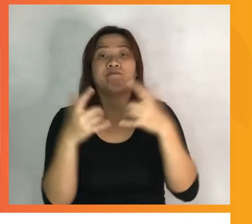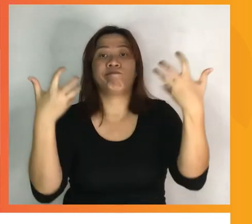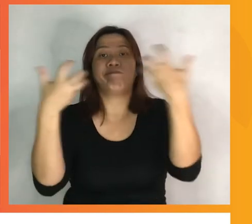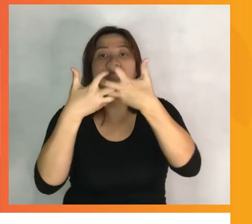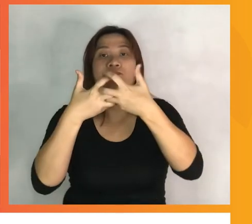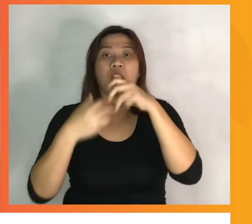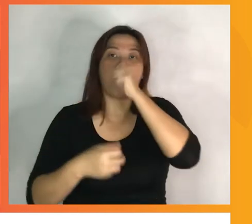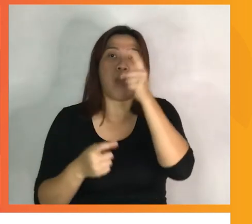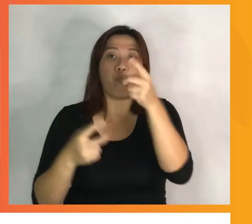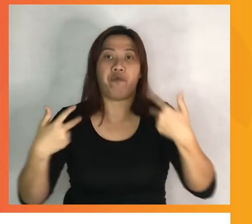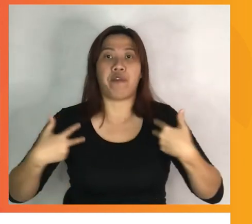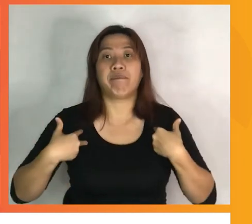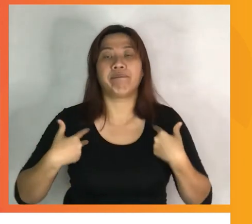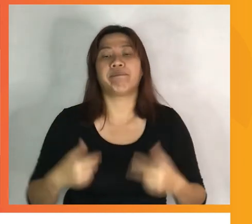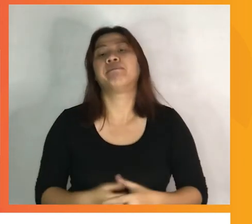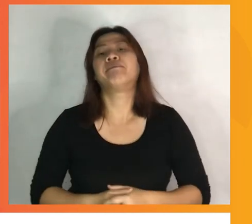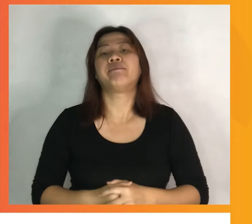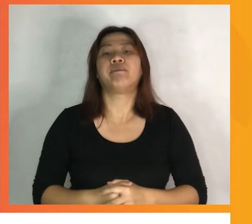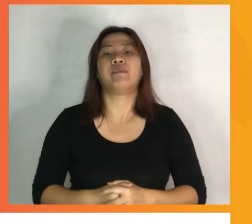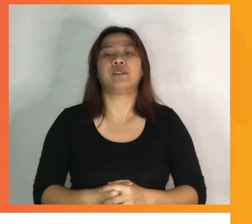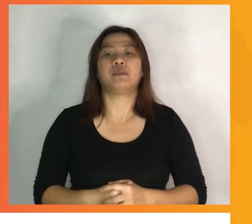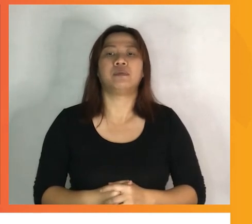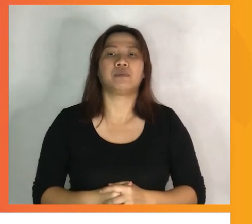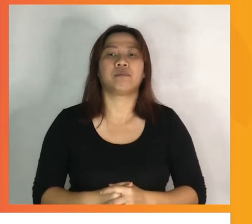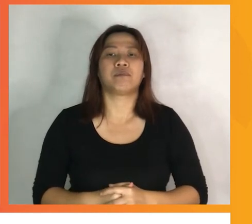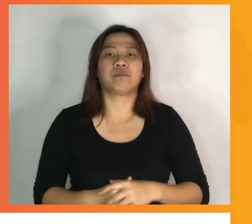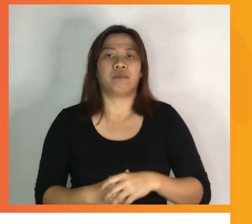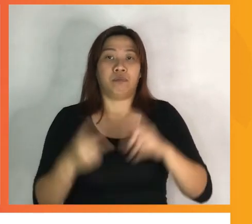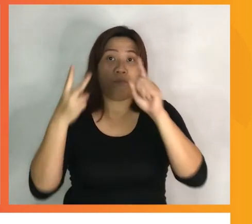rules to suit the space you have.